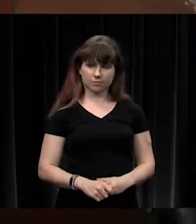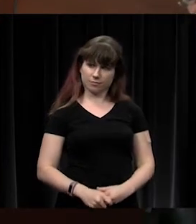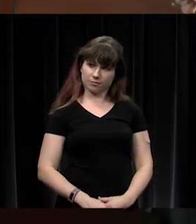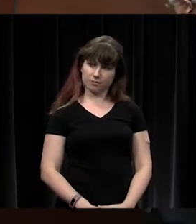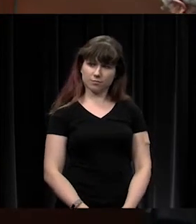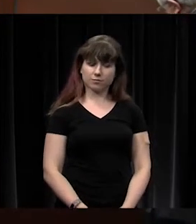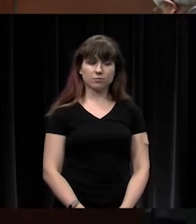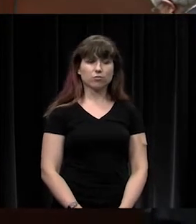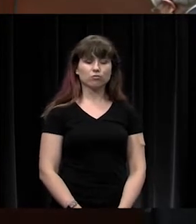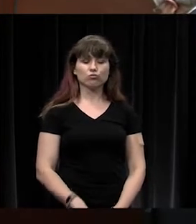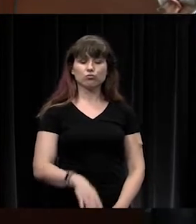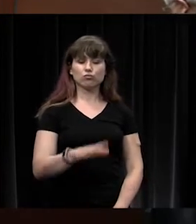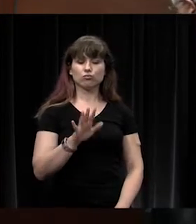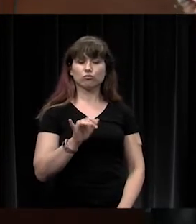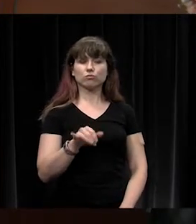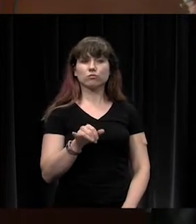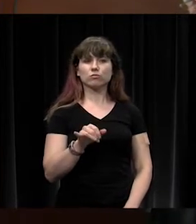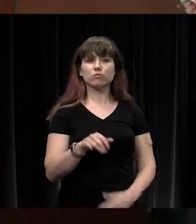Certainly.